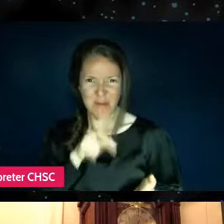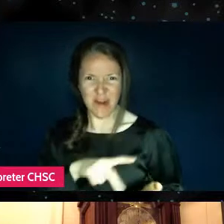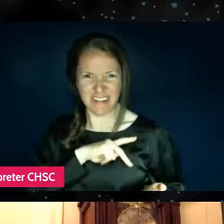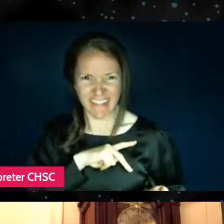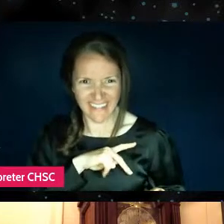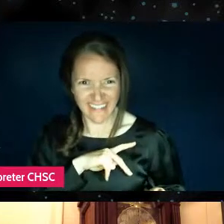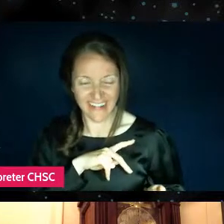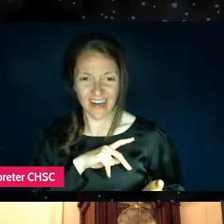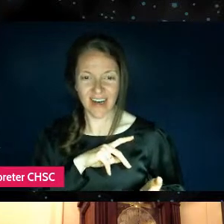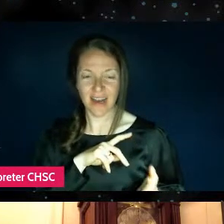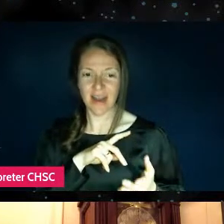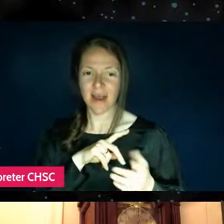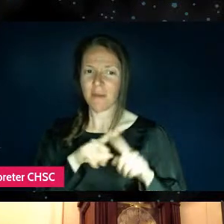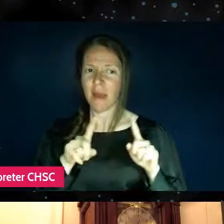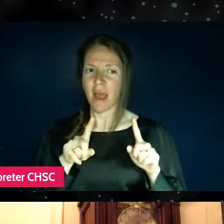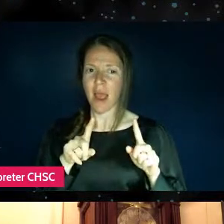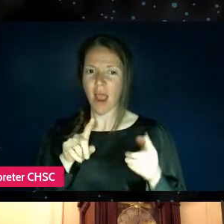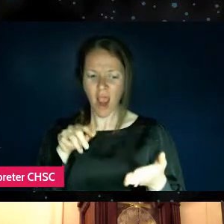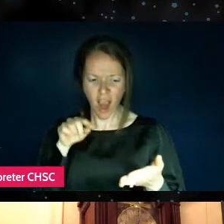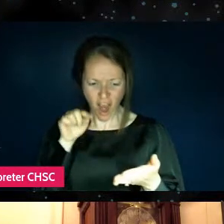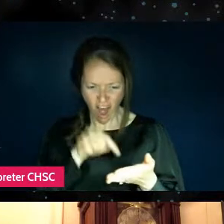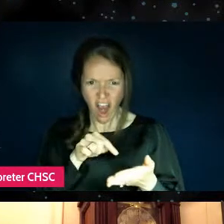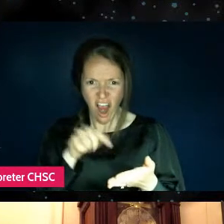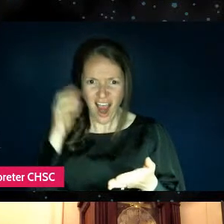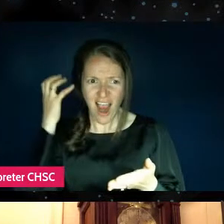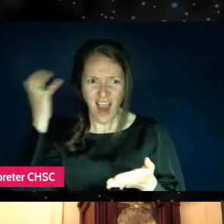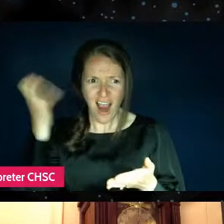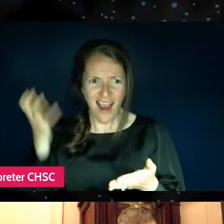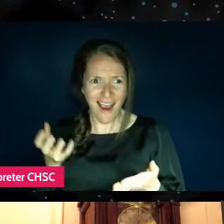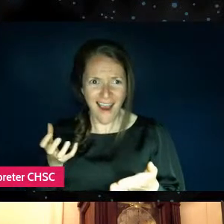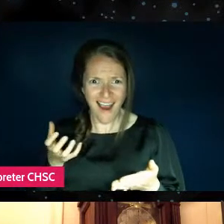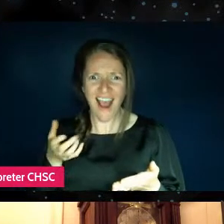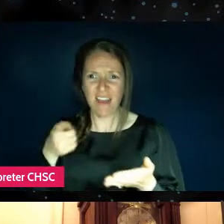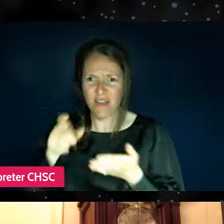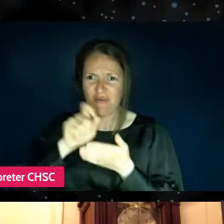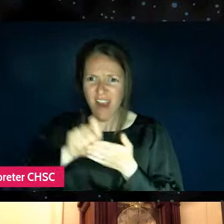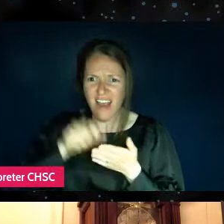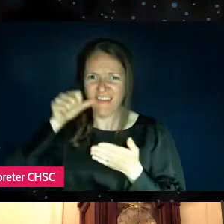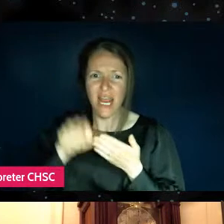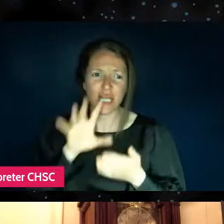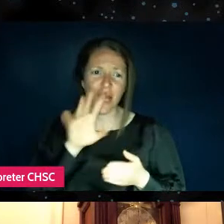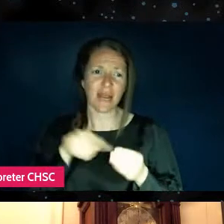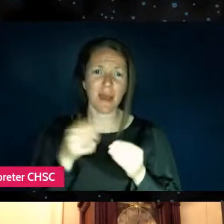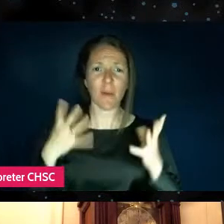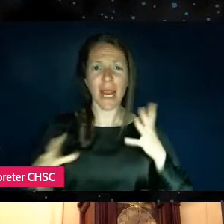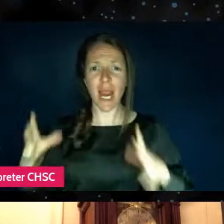realized, wait a minute, these are drag queens that are writing these letters. They're talking about what they're wearing, where